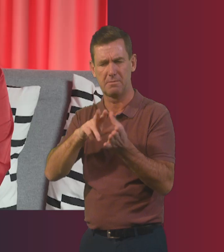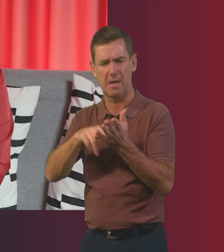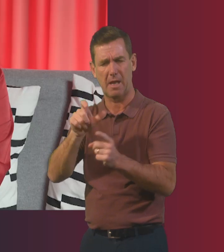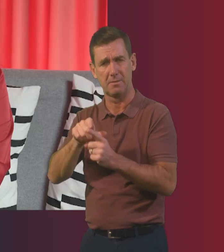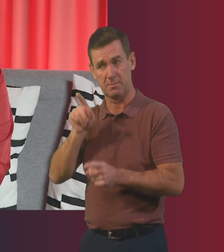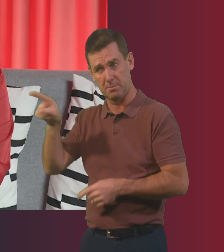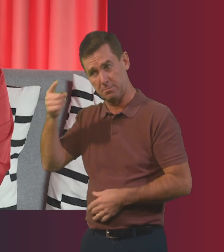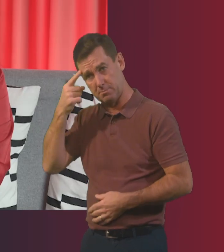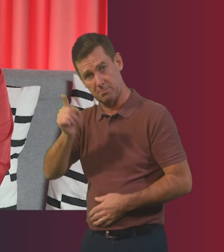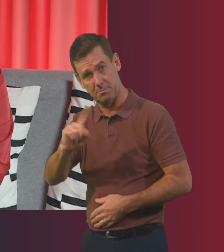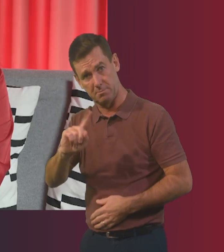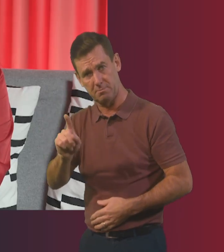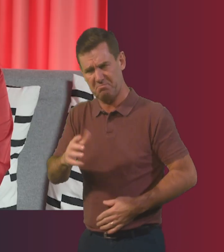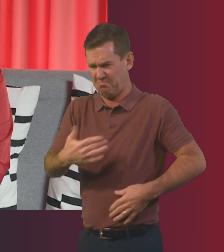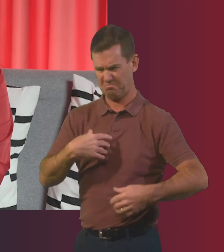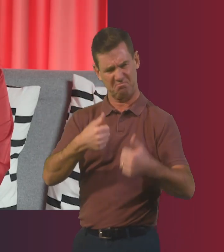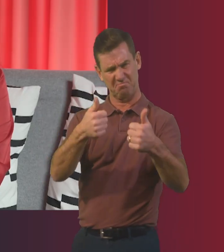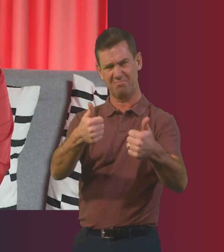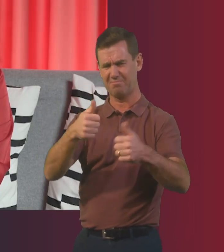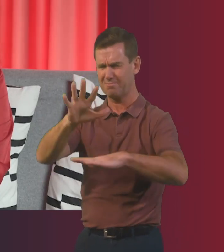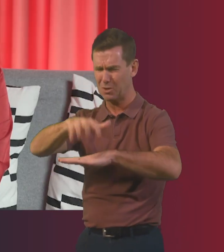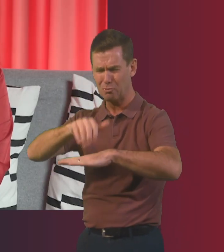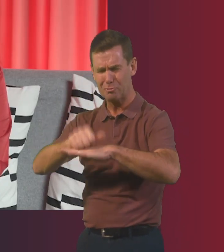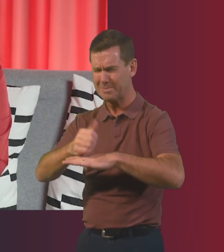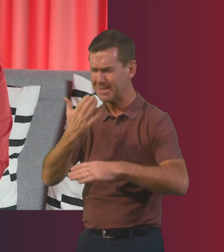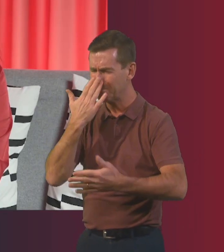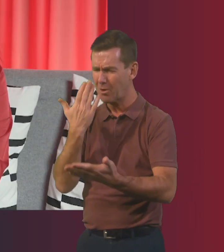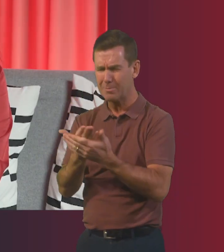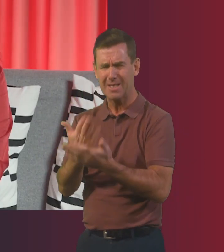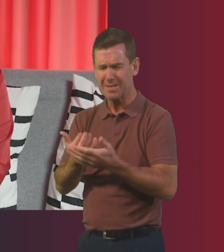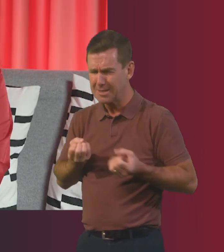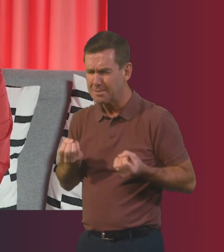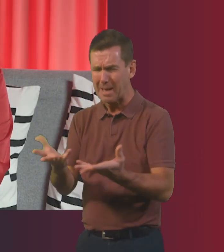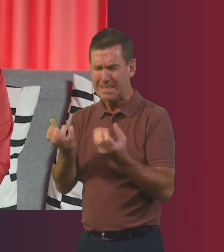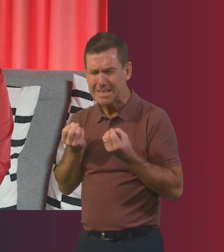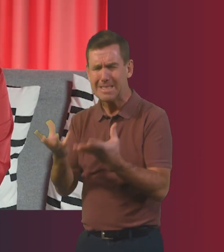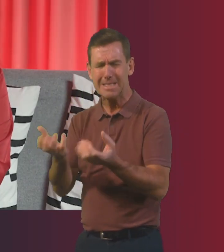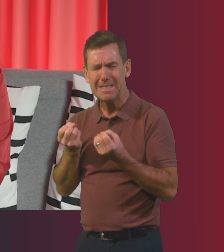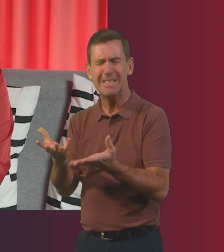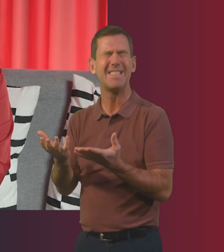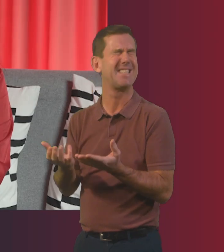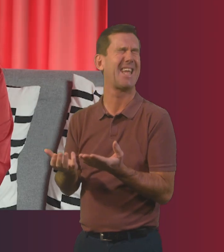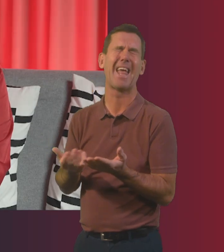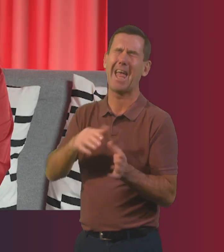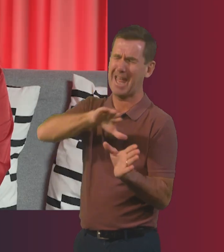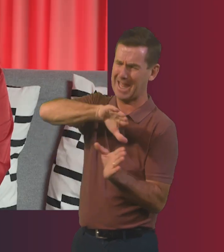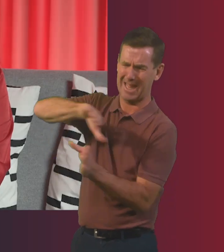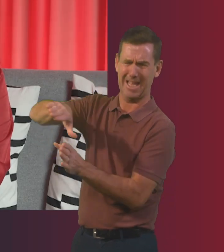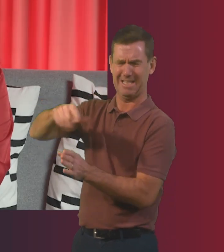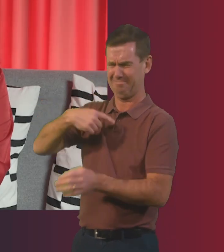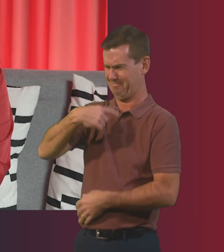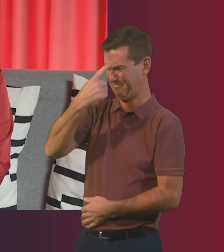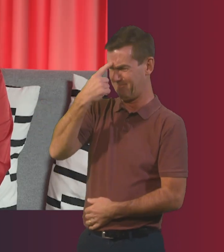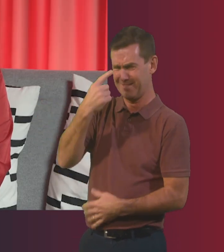just think Christmas has lost its meaning. It's become so commercialised. It's become who can spend the most. And I just think if you're putting that much effort